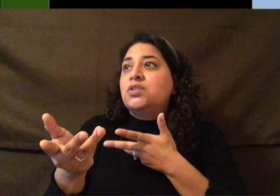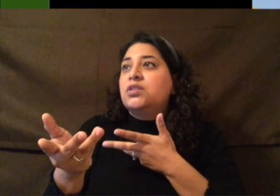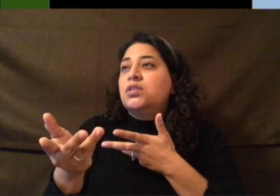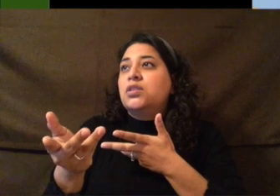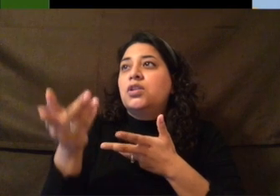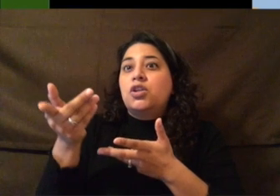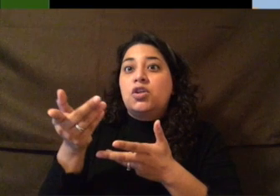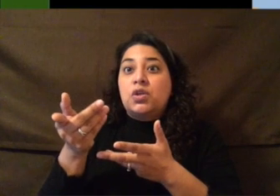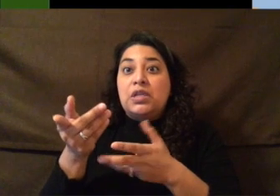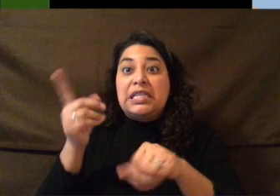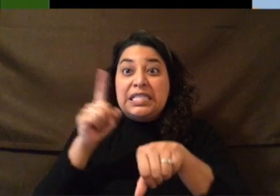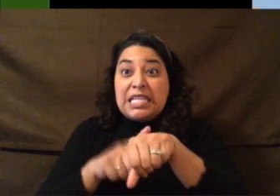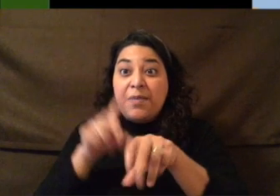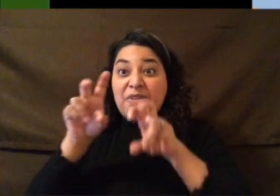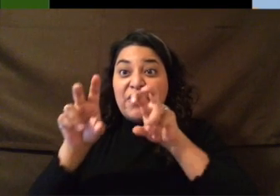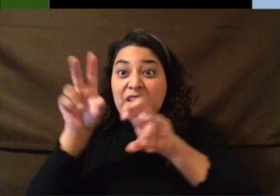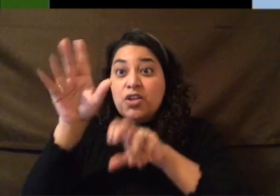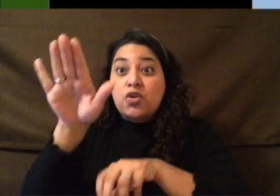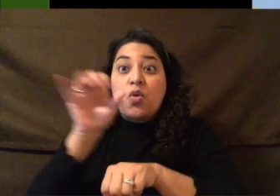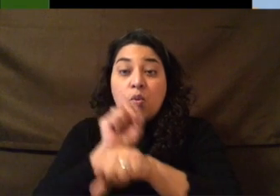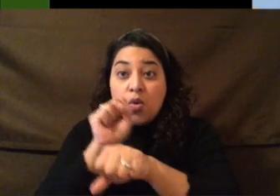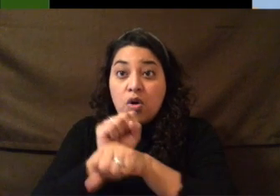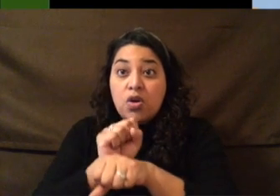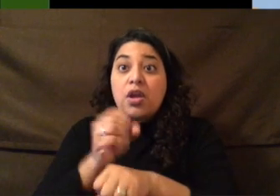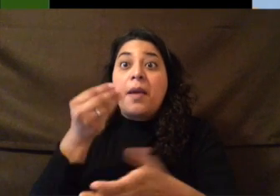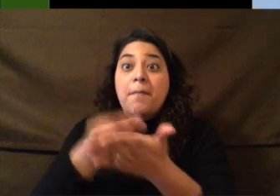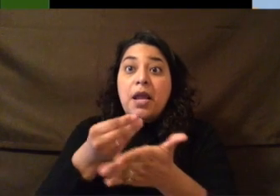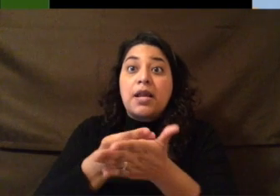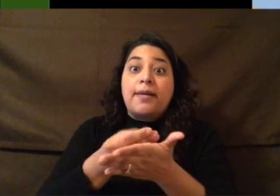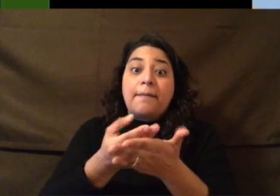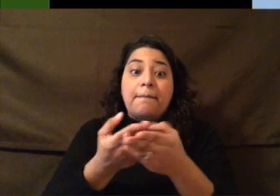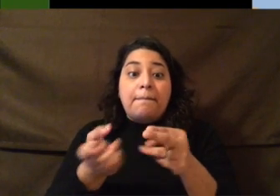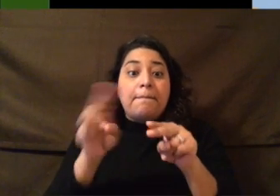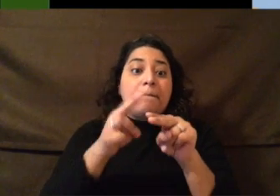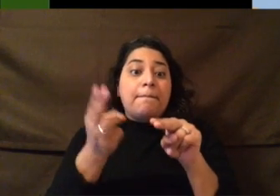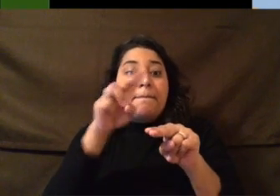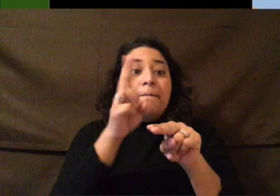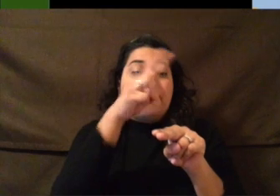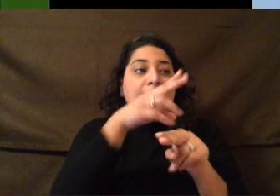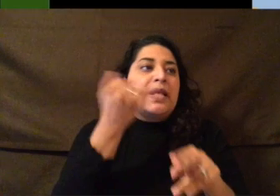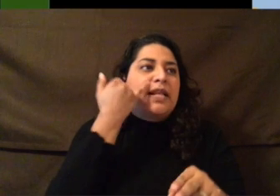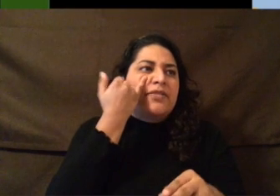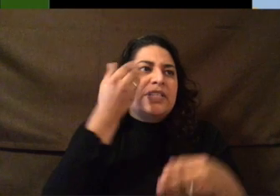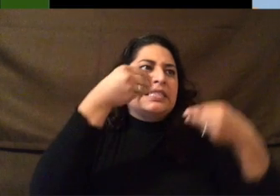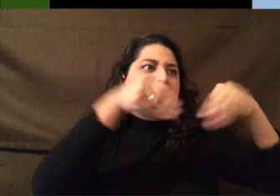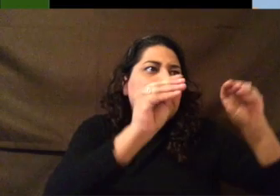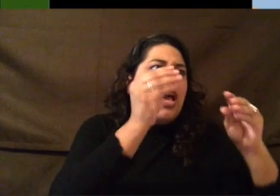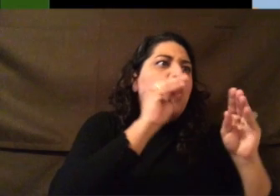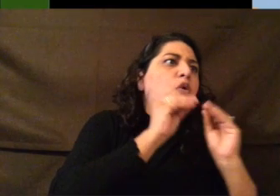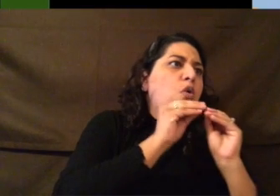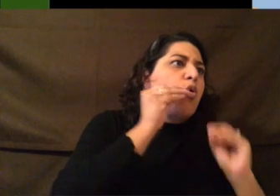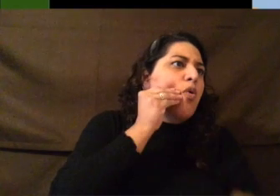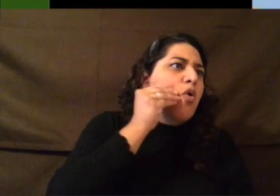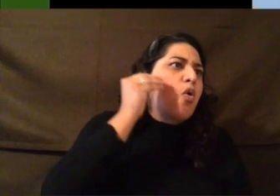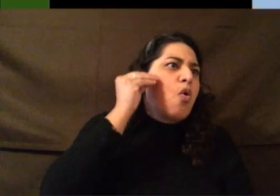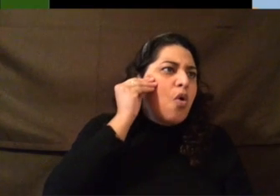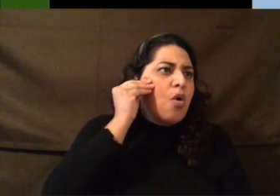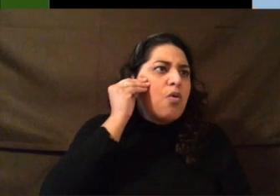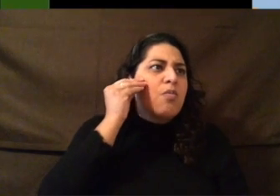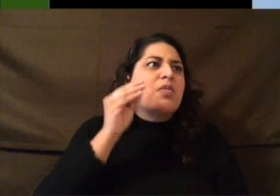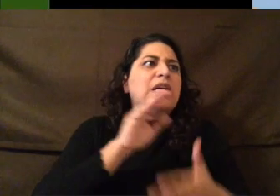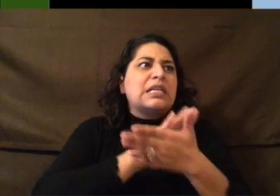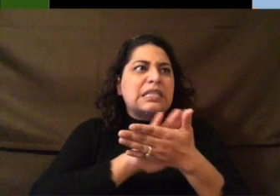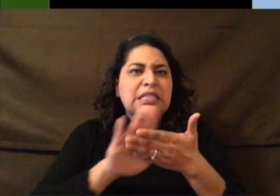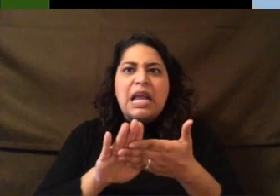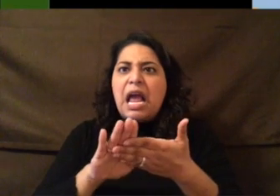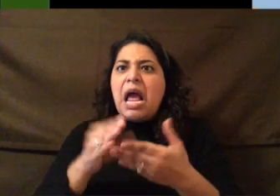you put time into your job, your money increases. Okay. If you sell your home, you get a nice